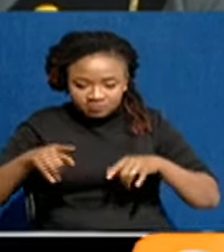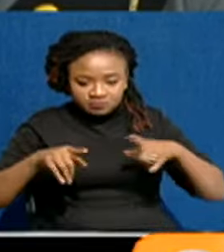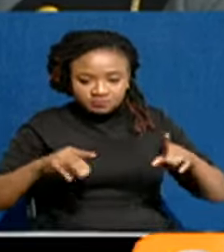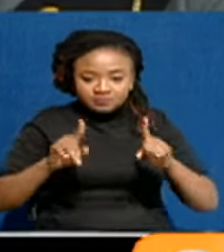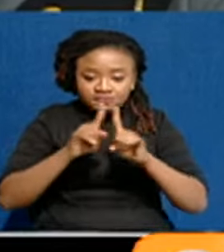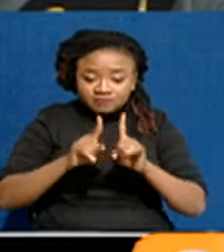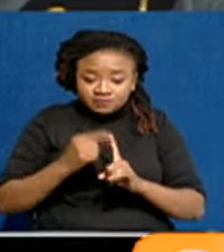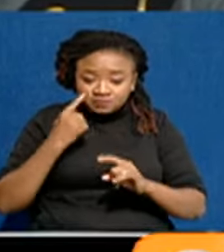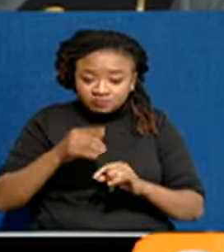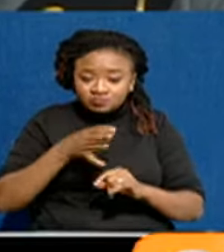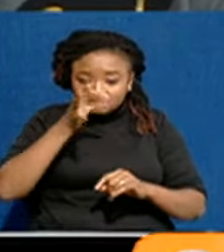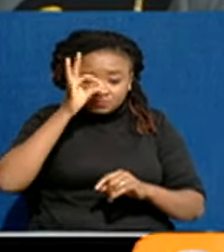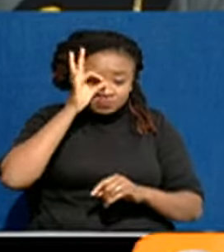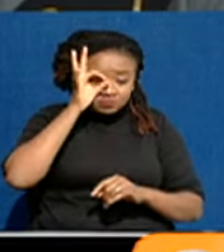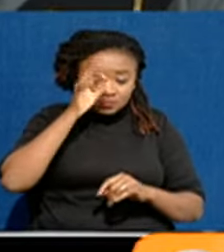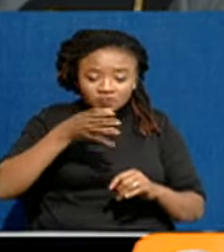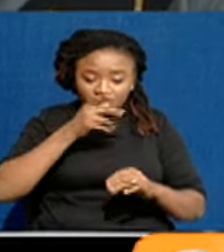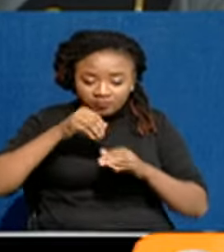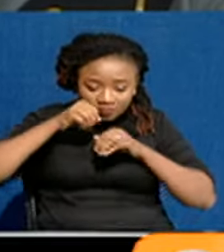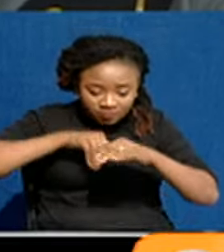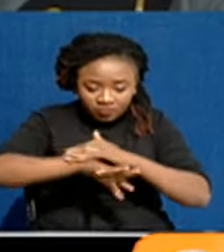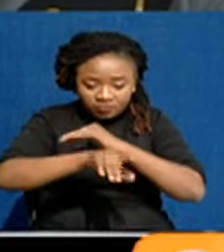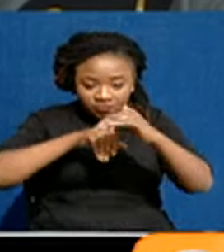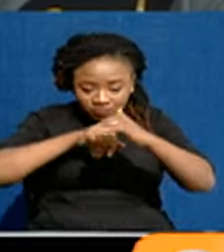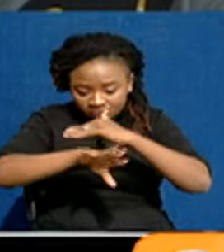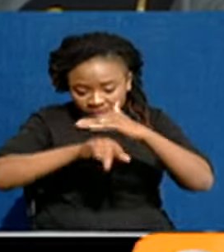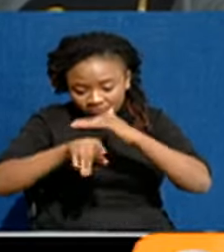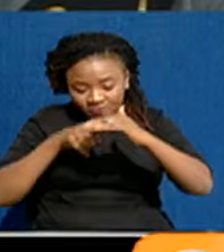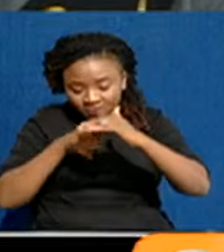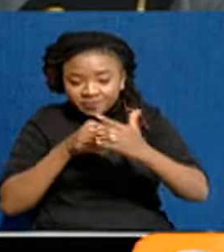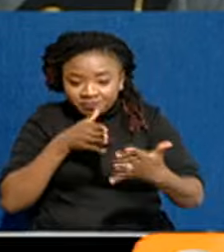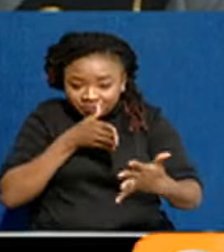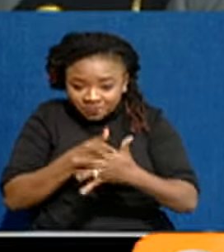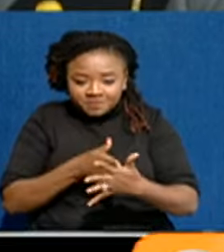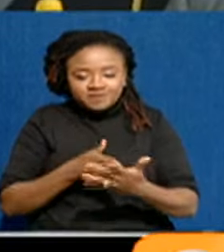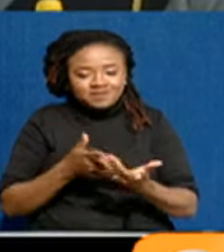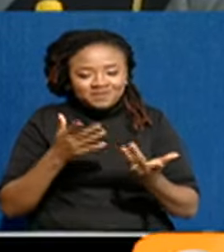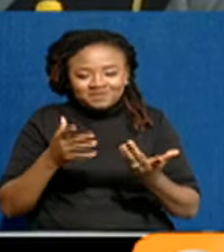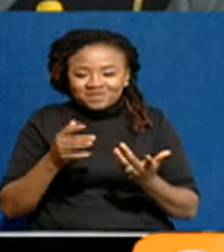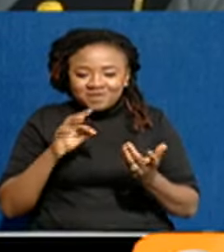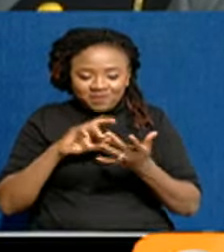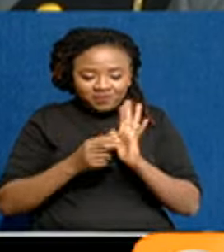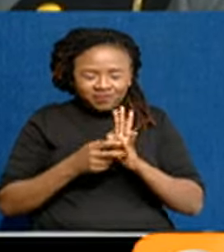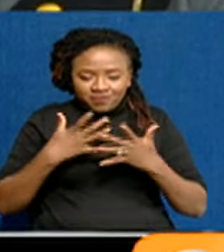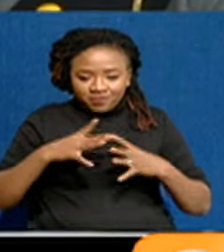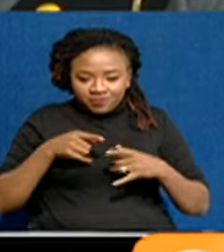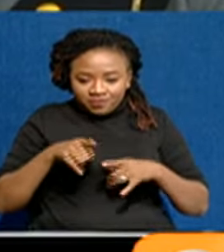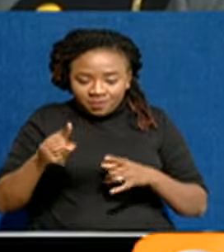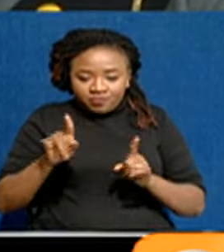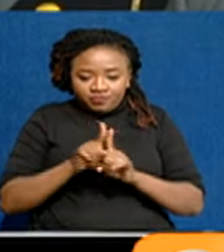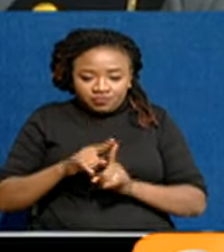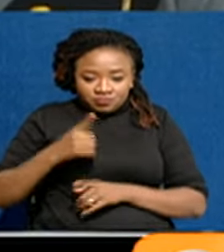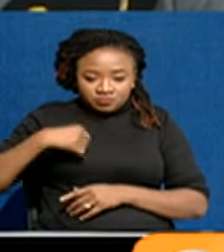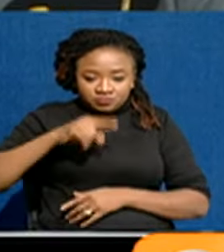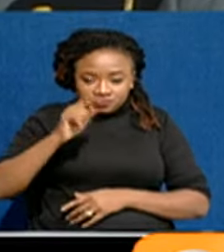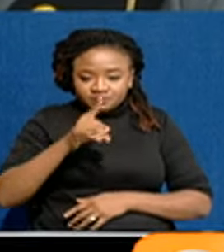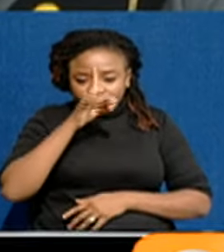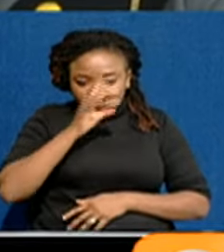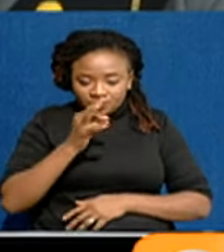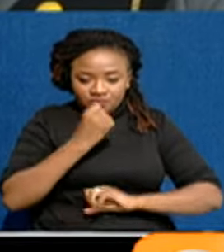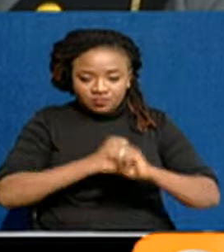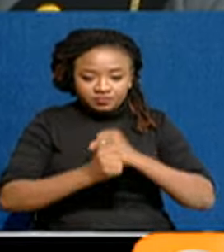they are actually from the way ourselves. So we need just to take serious actions as Kenyans so that then we are able also not just to wait for